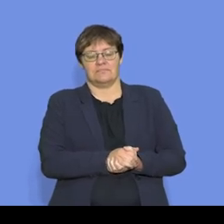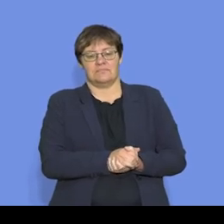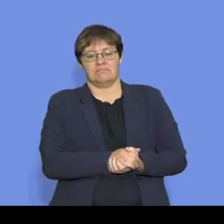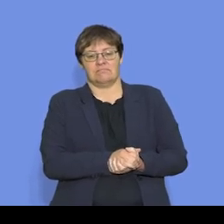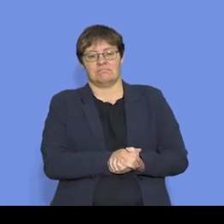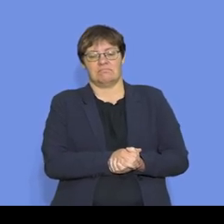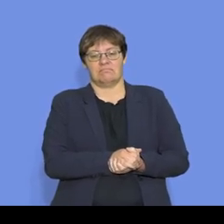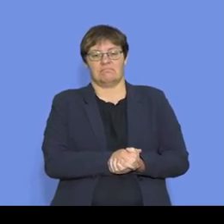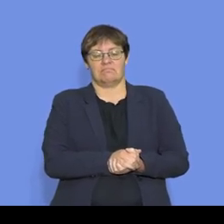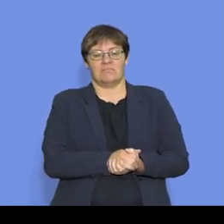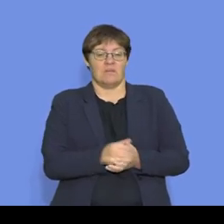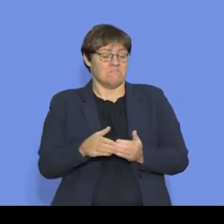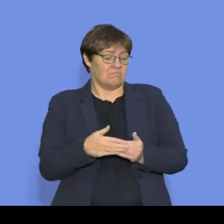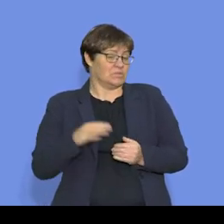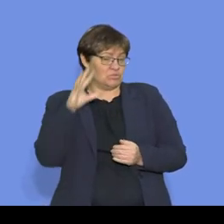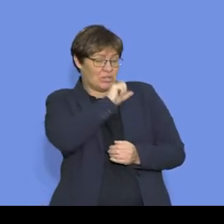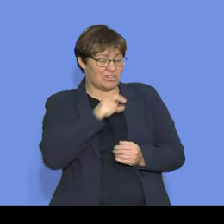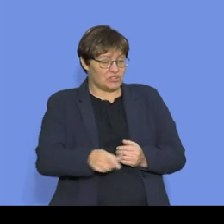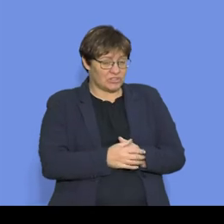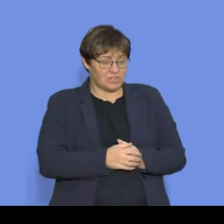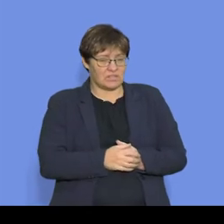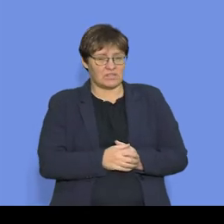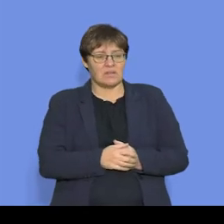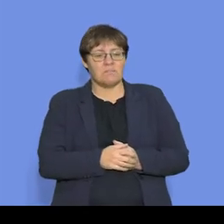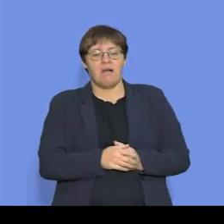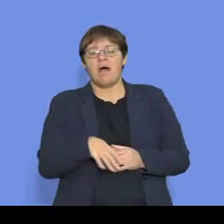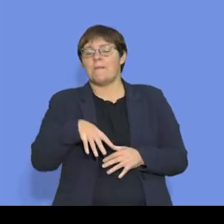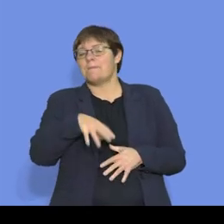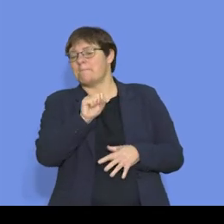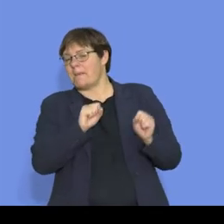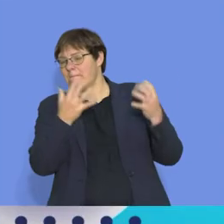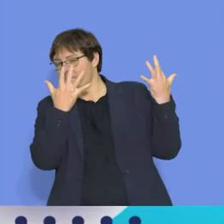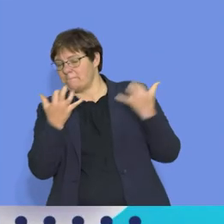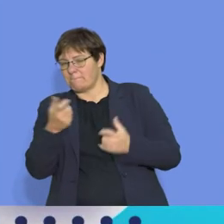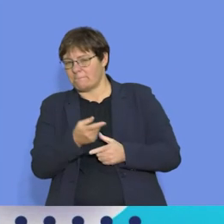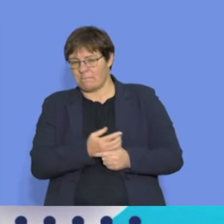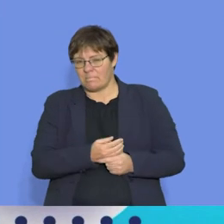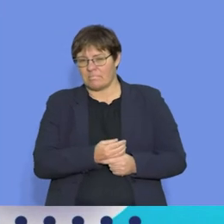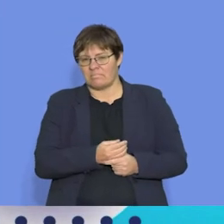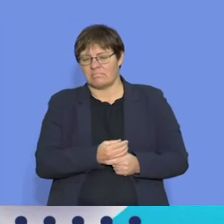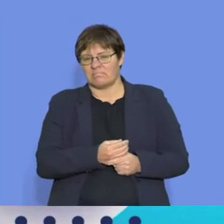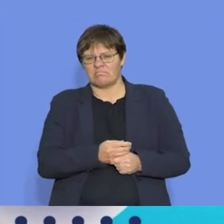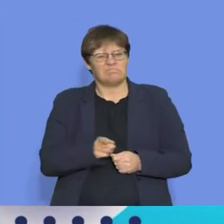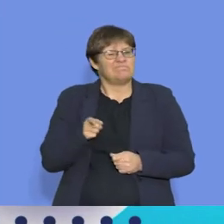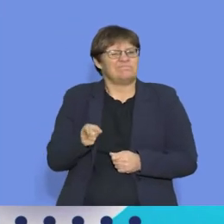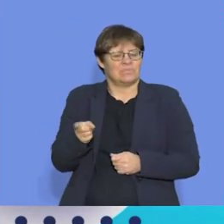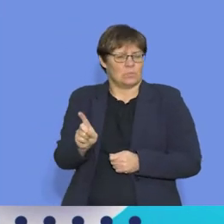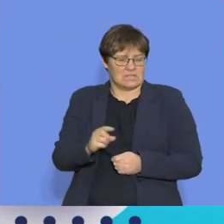Another interesting weird fossil that scientists had took a long time to work out, well, what is